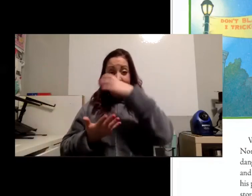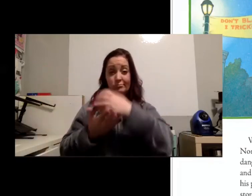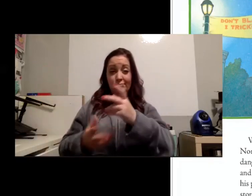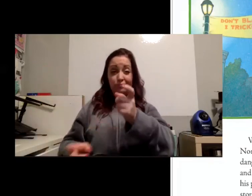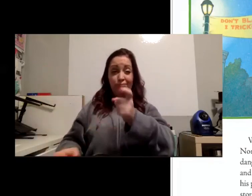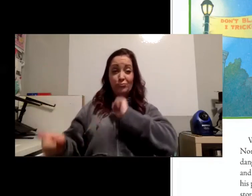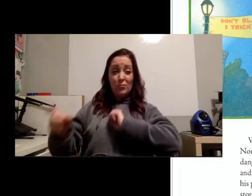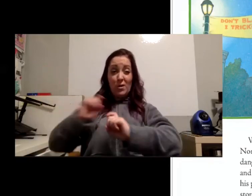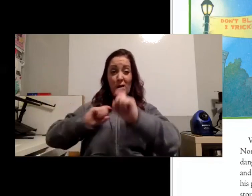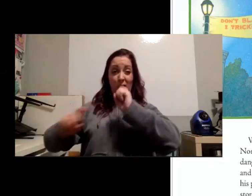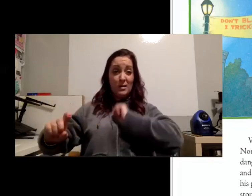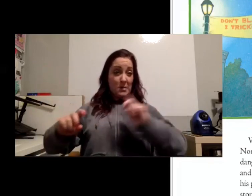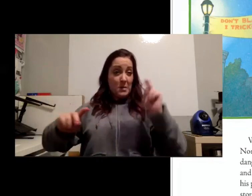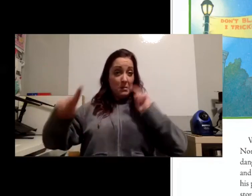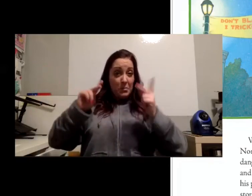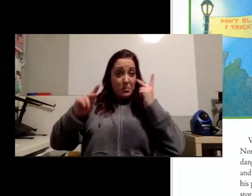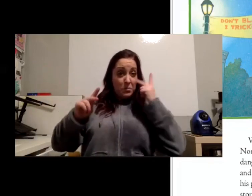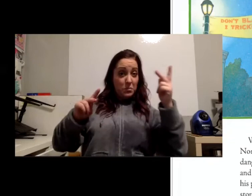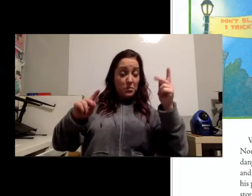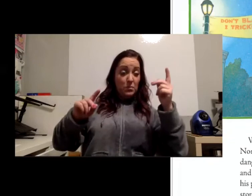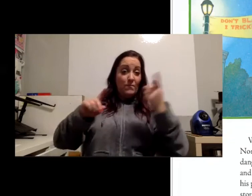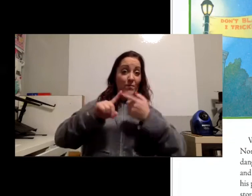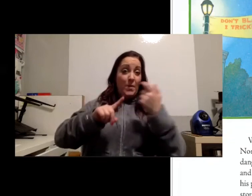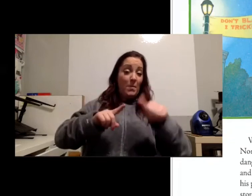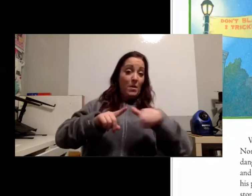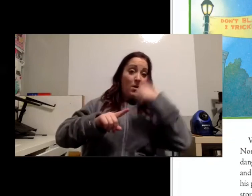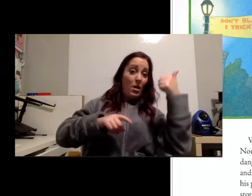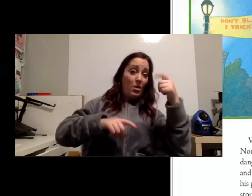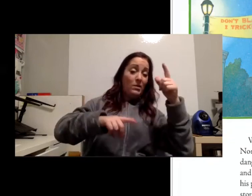He returned all of his presents.